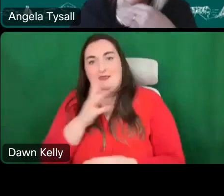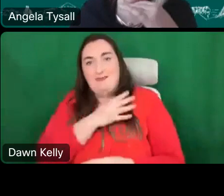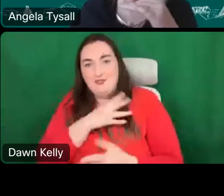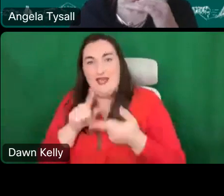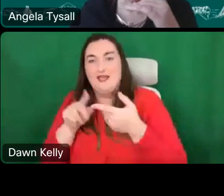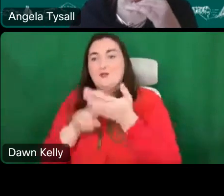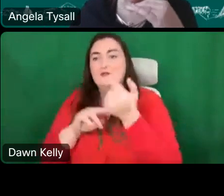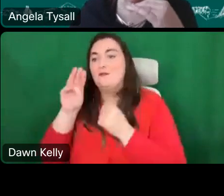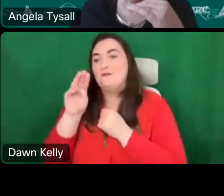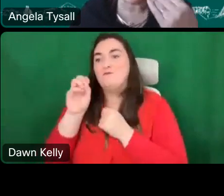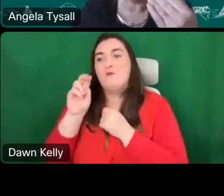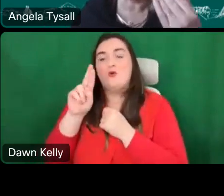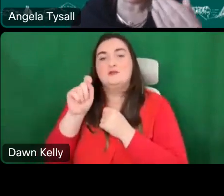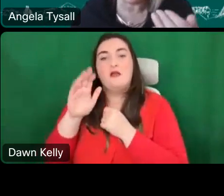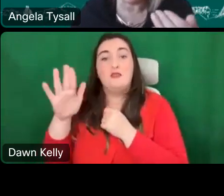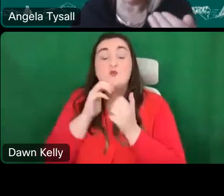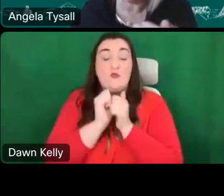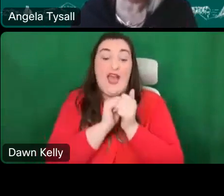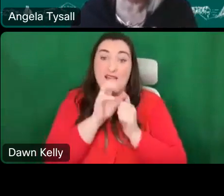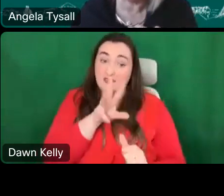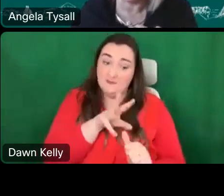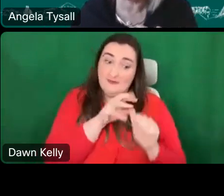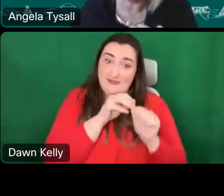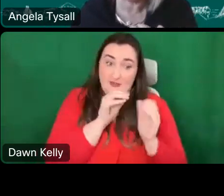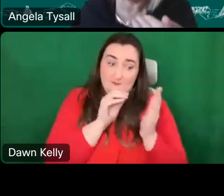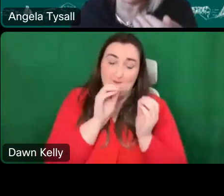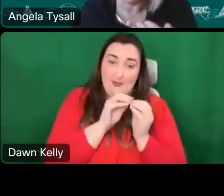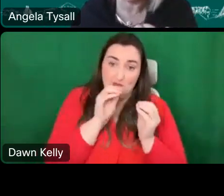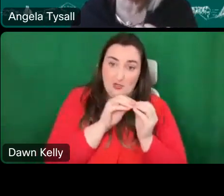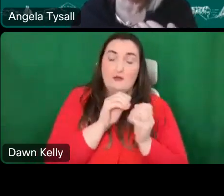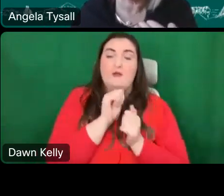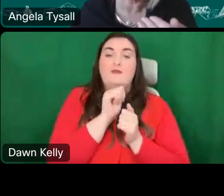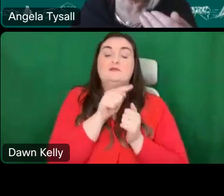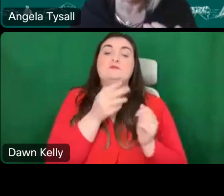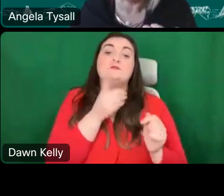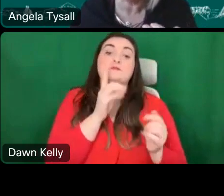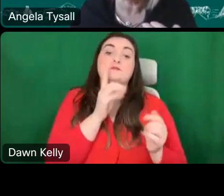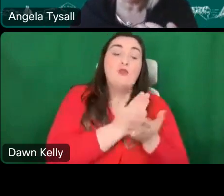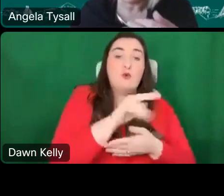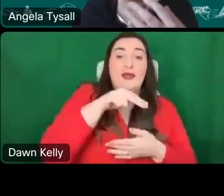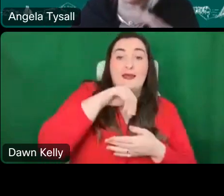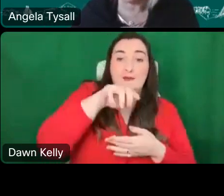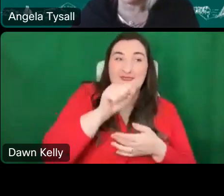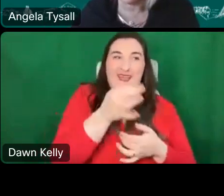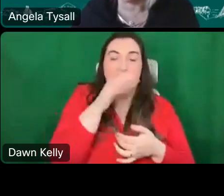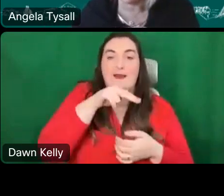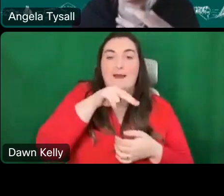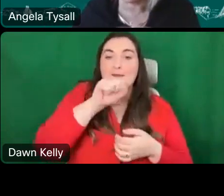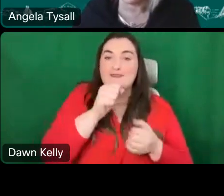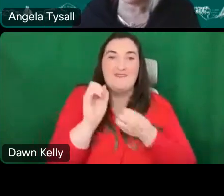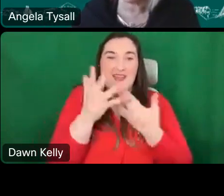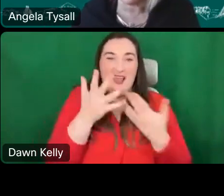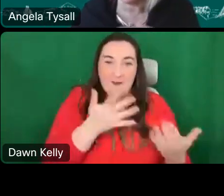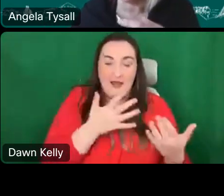portal. So the Act is very specific that this notification is done via NIMS, where NIMS is available. And then